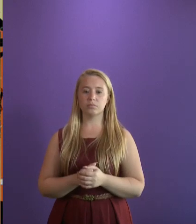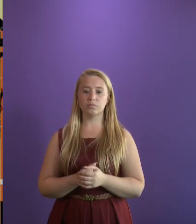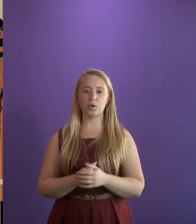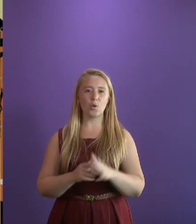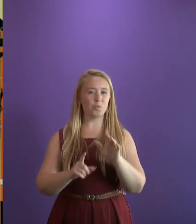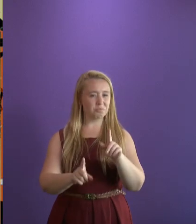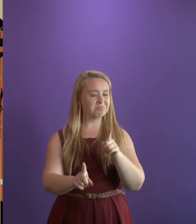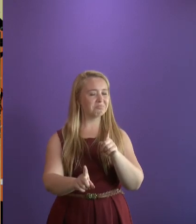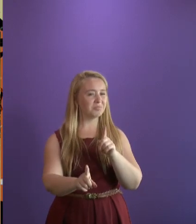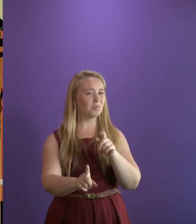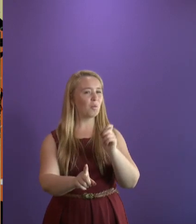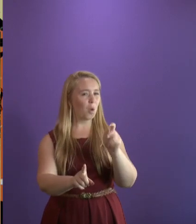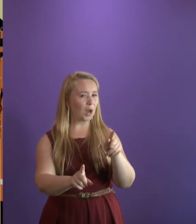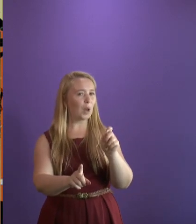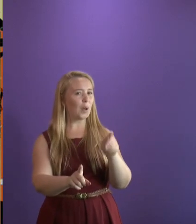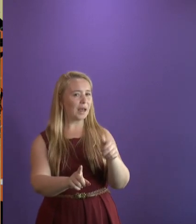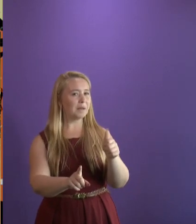spanner in your works here?